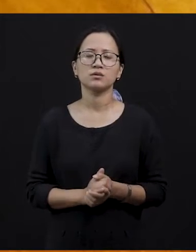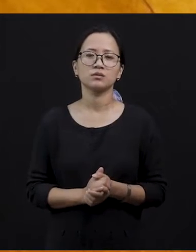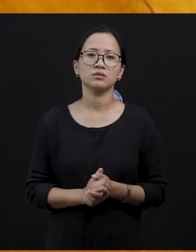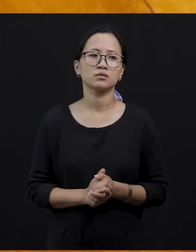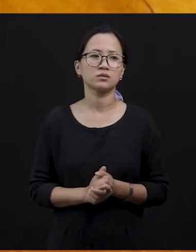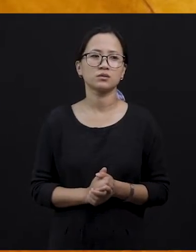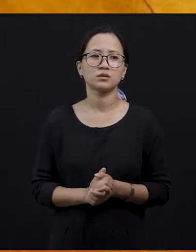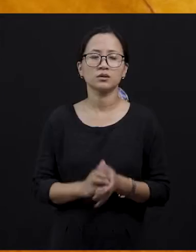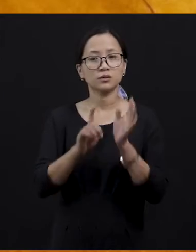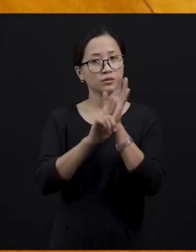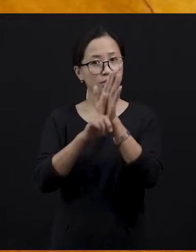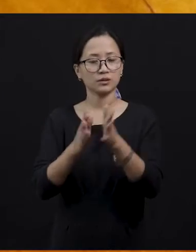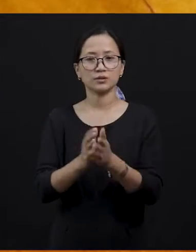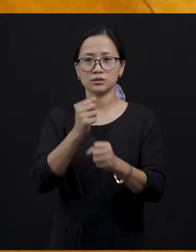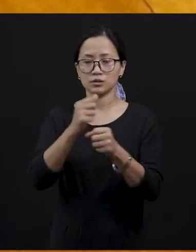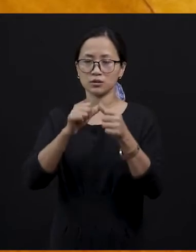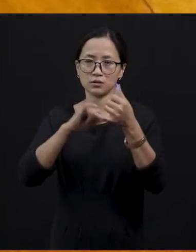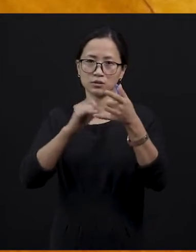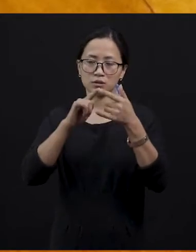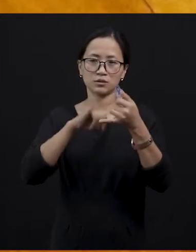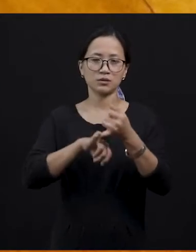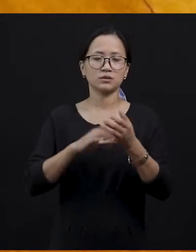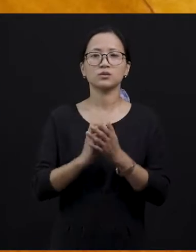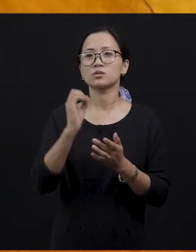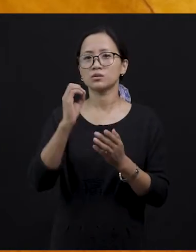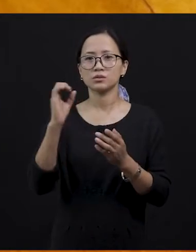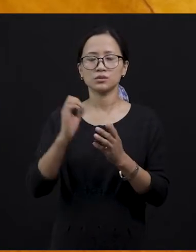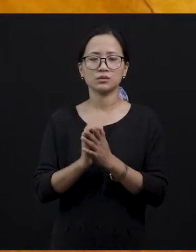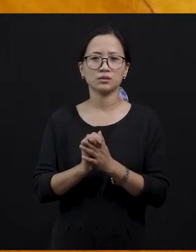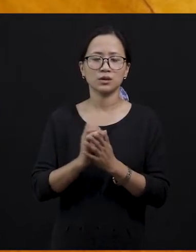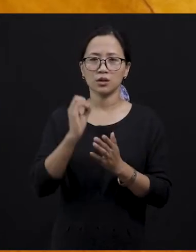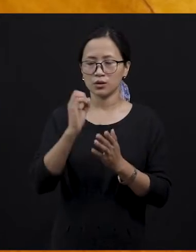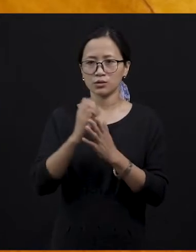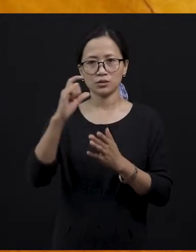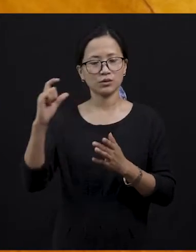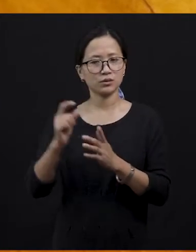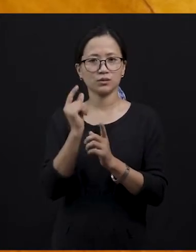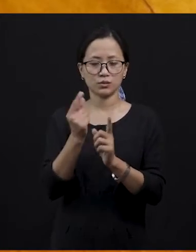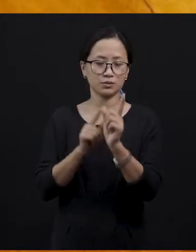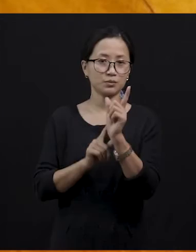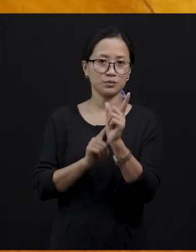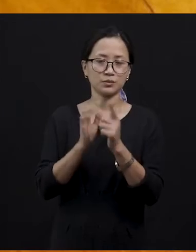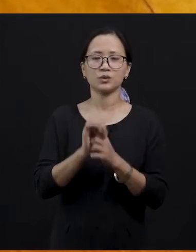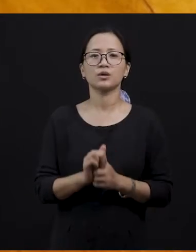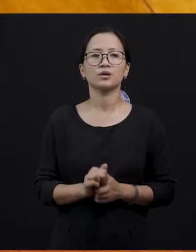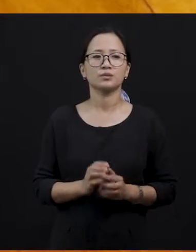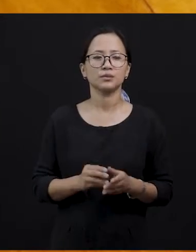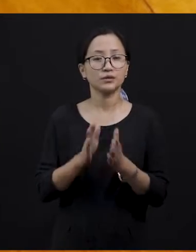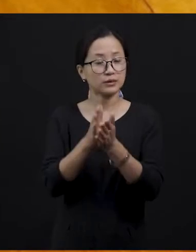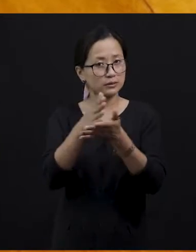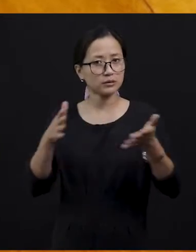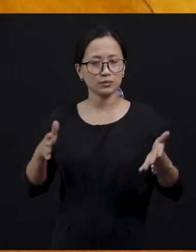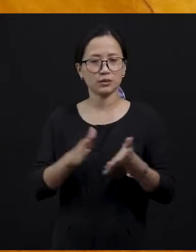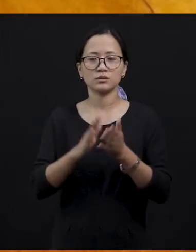that gases also occupy space. Okay, gases occupy space from this activity.